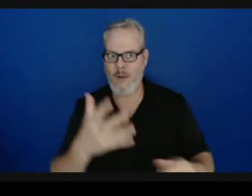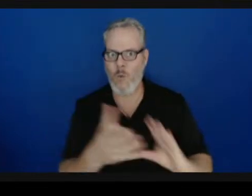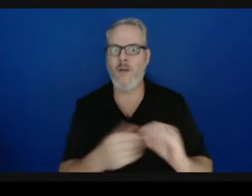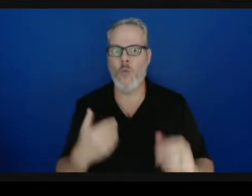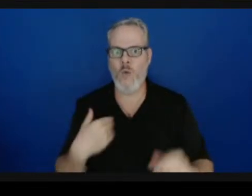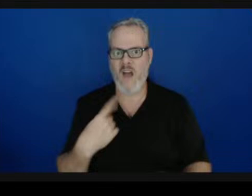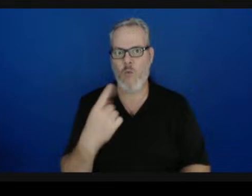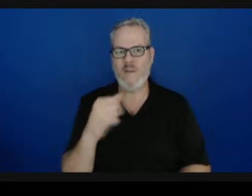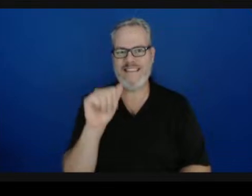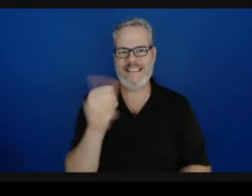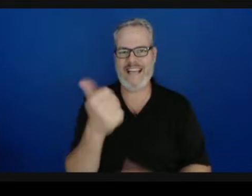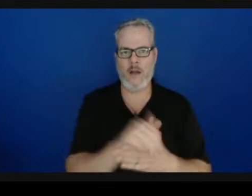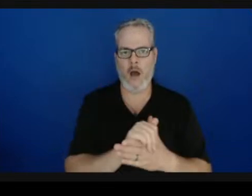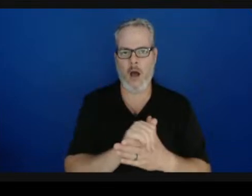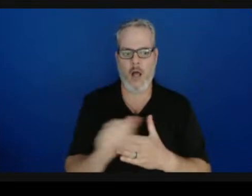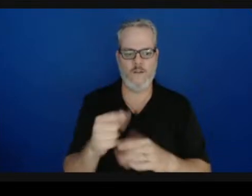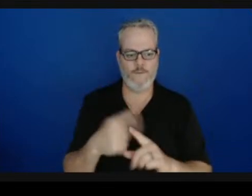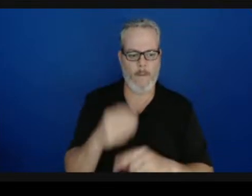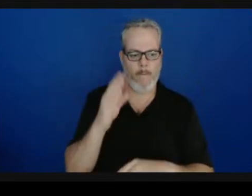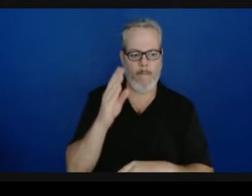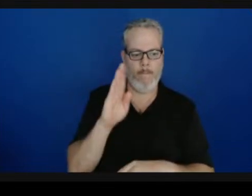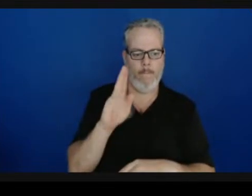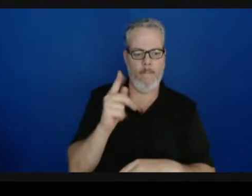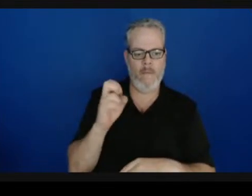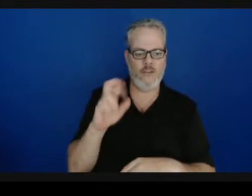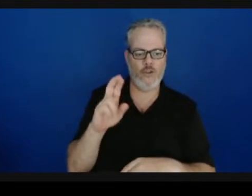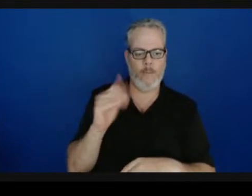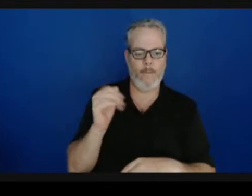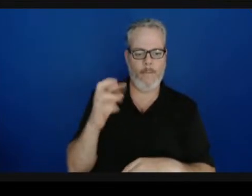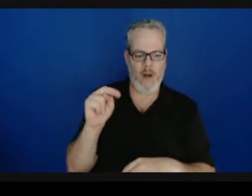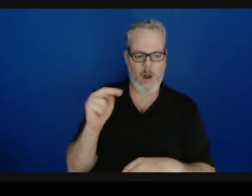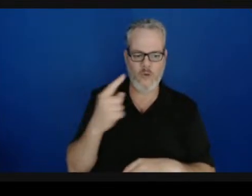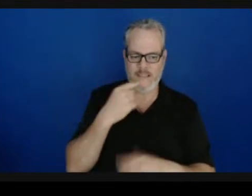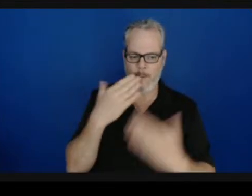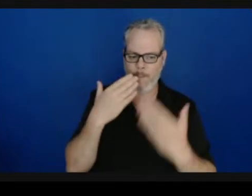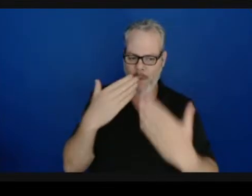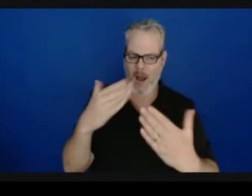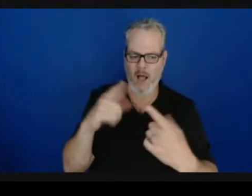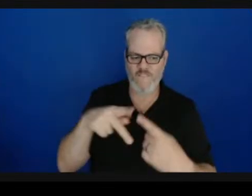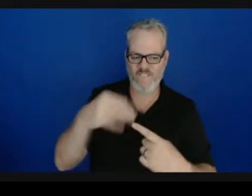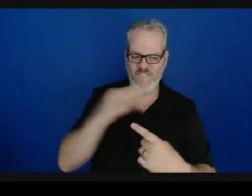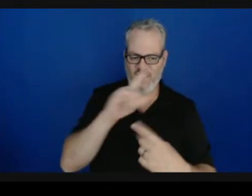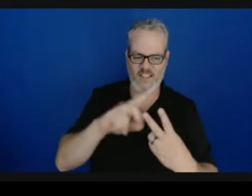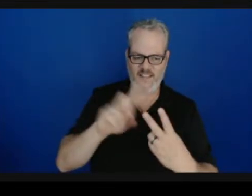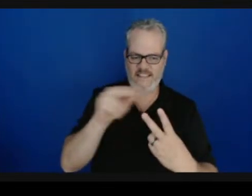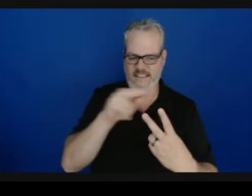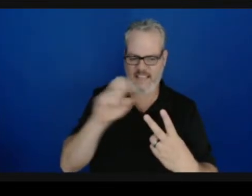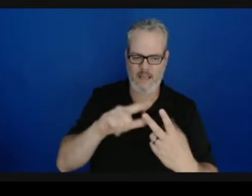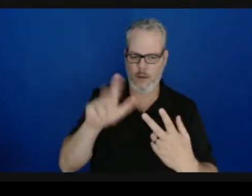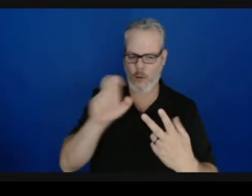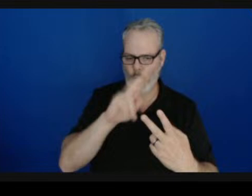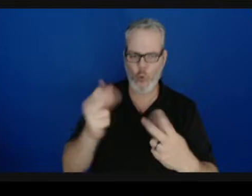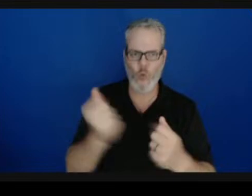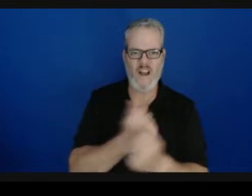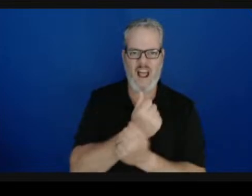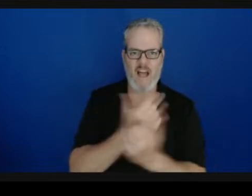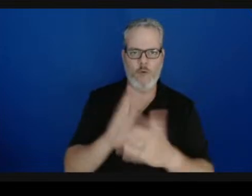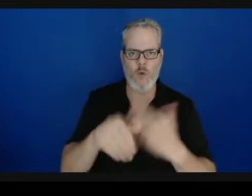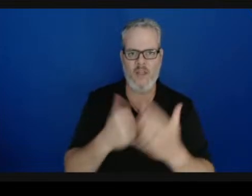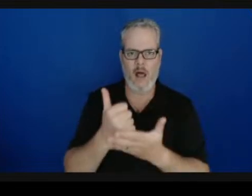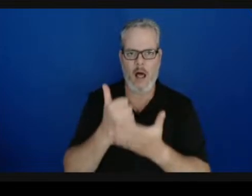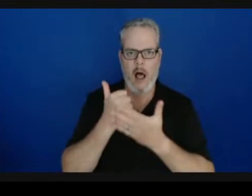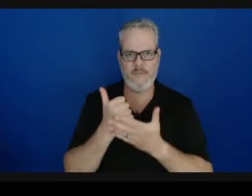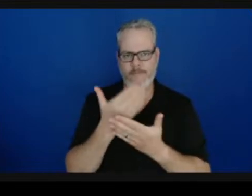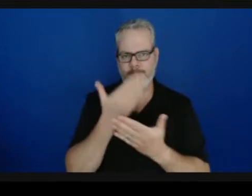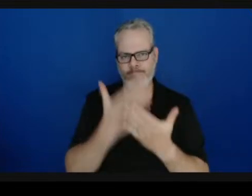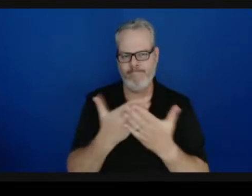$10 donation from Buster Brown. There we go. Mahalo to Philip, Dane, and Lou, and everyone that helps put this together. Appreciate the